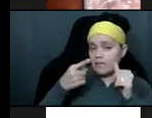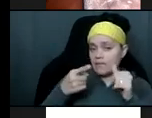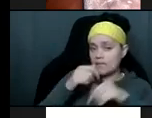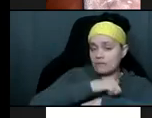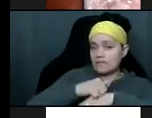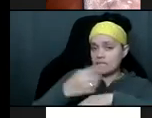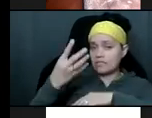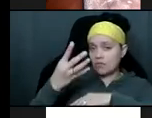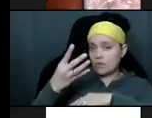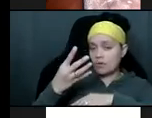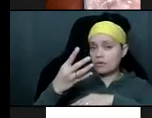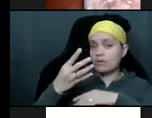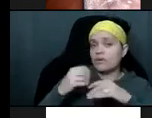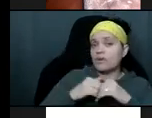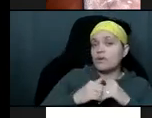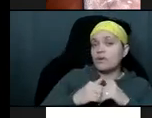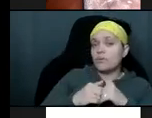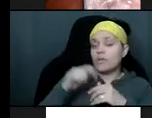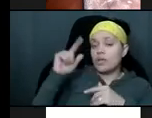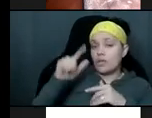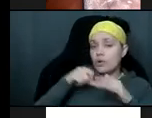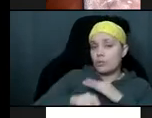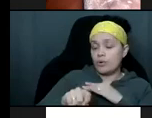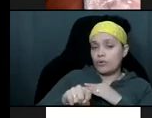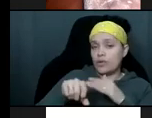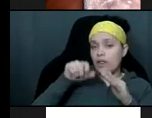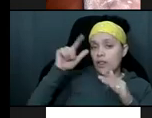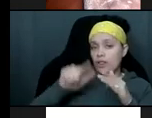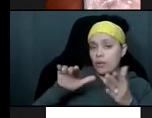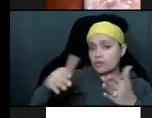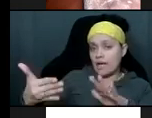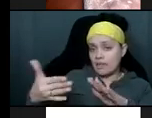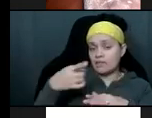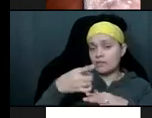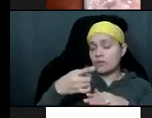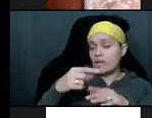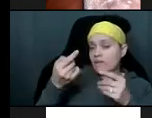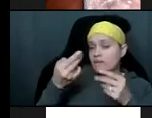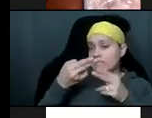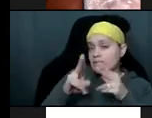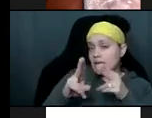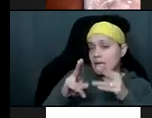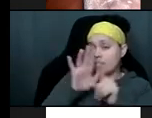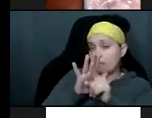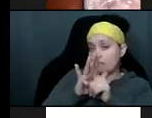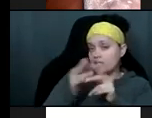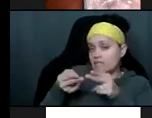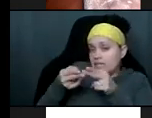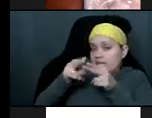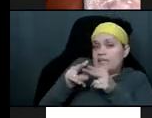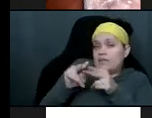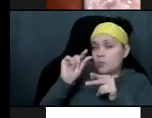our demographic transition with low birth rates and low death rates. So they have a slight population increase.